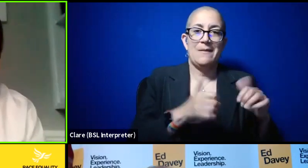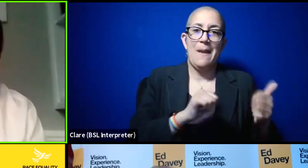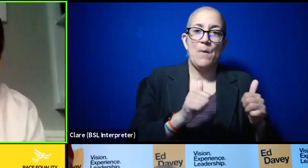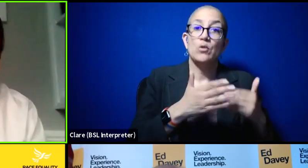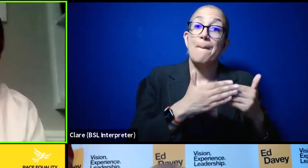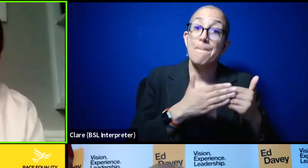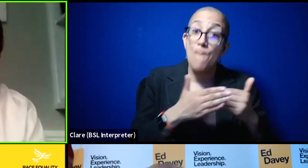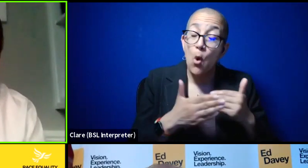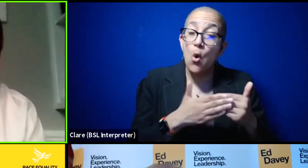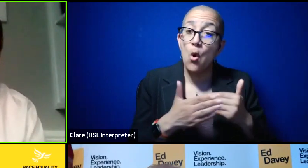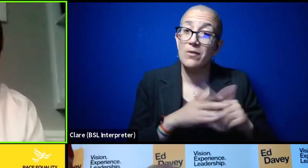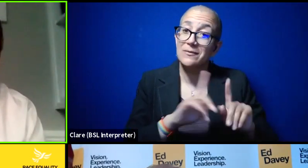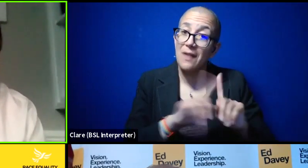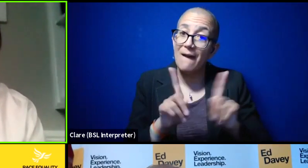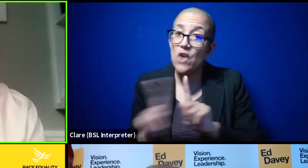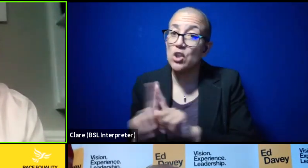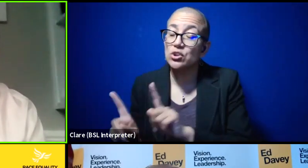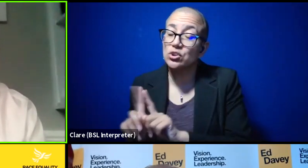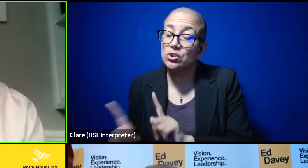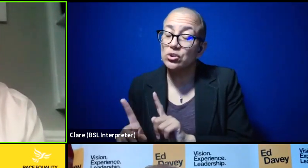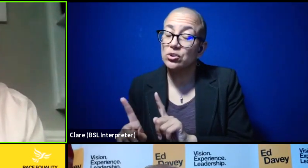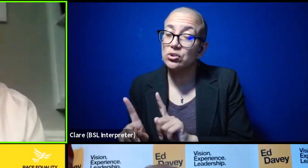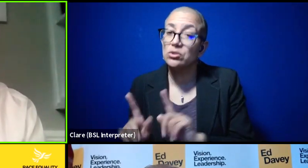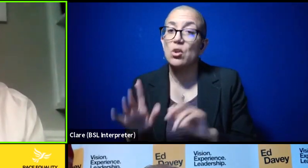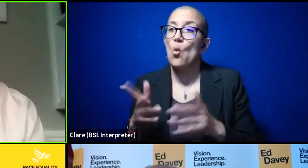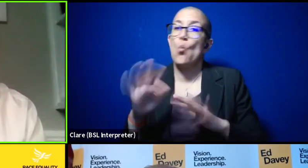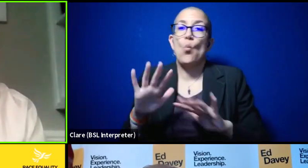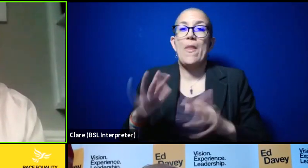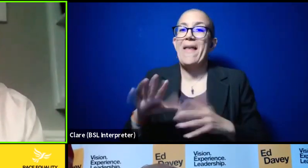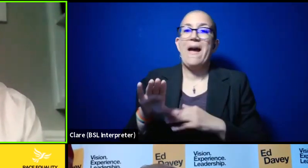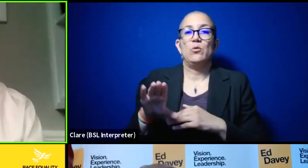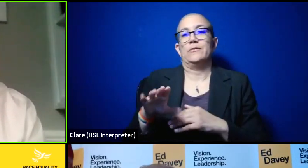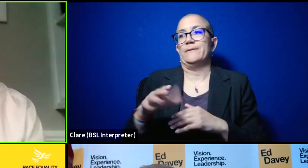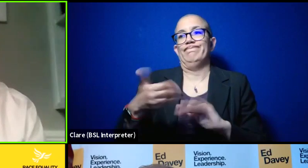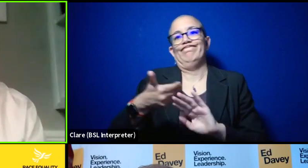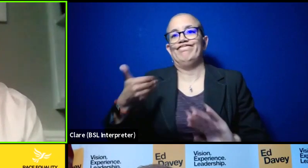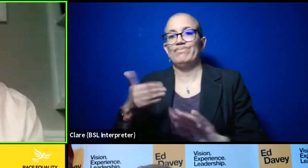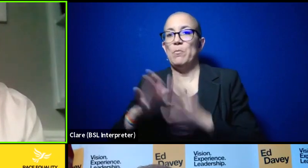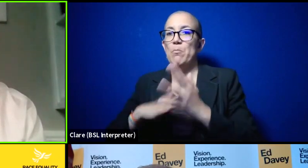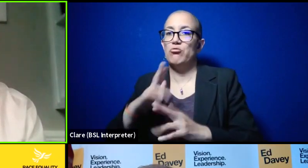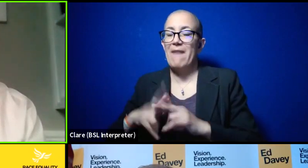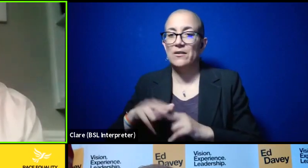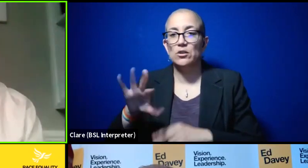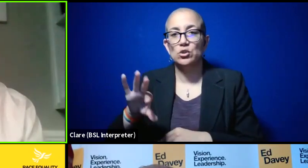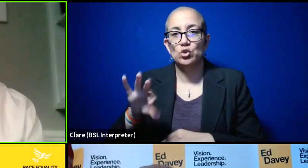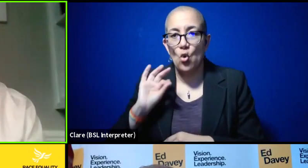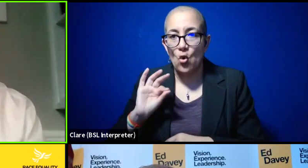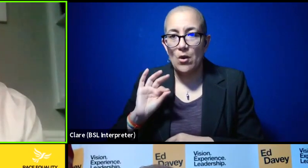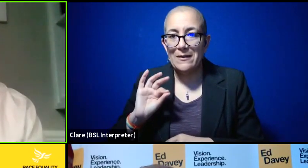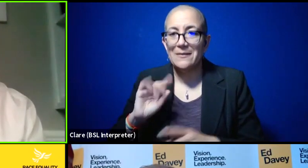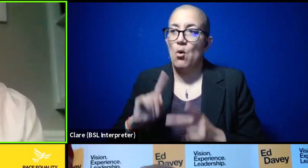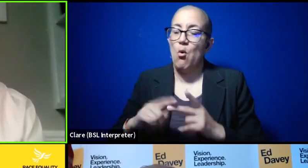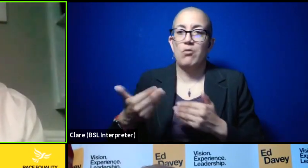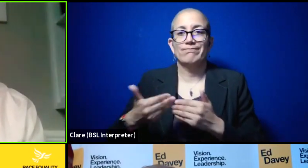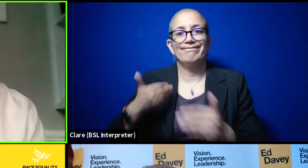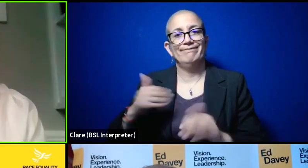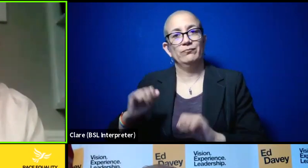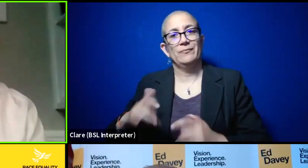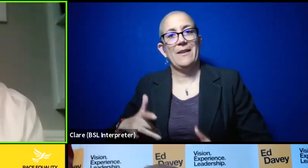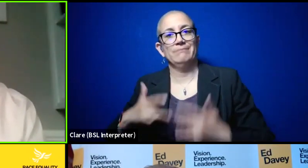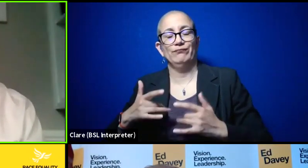parental choice or separating schools from their communities? Ed, what do Liberals think about schools and